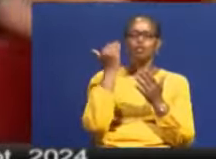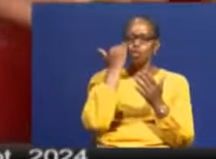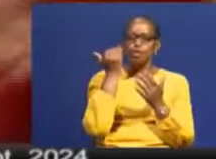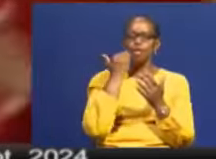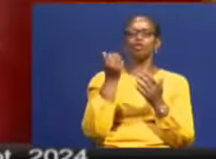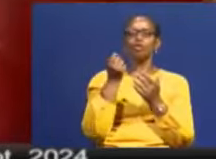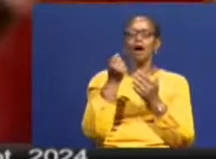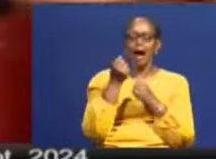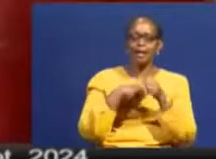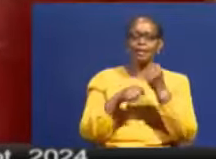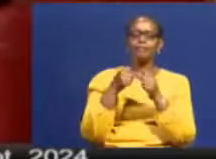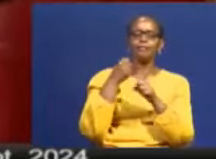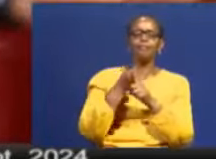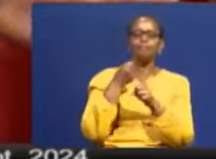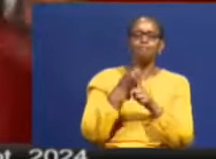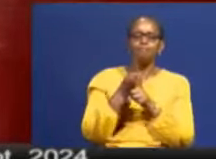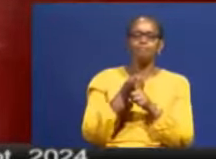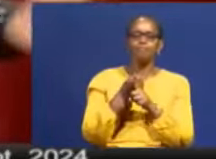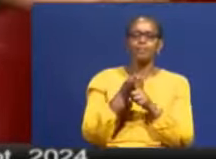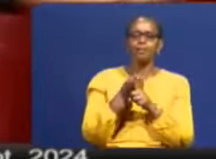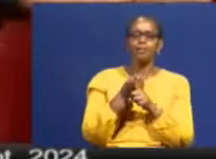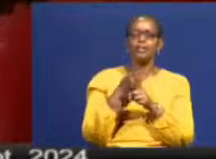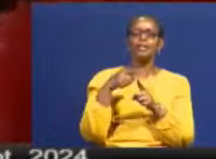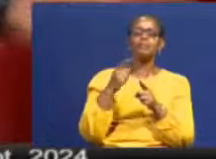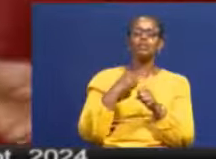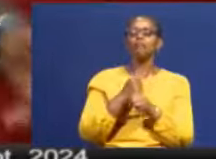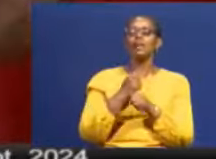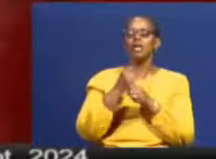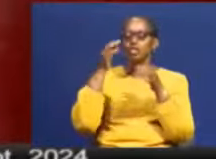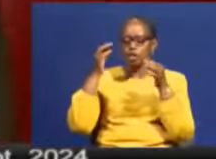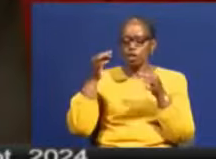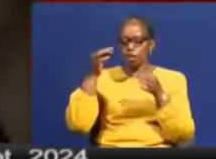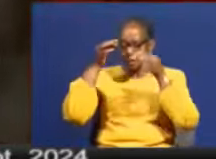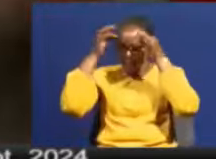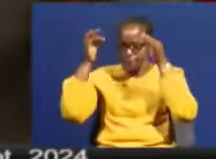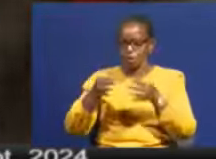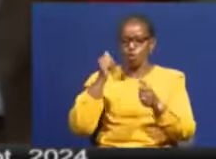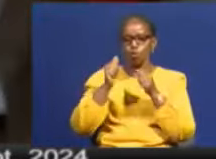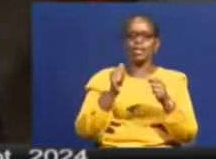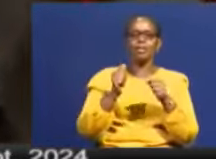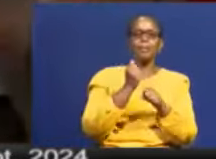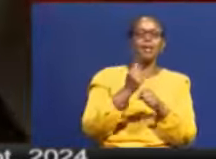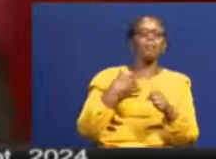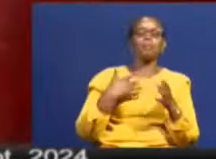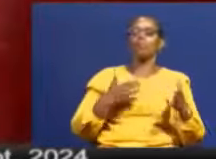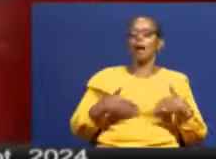activism, populist rulings, populist judgments, where